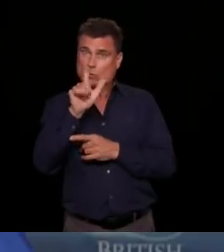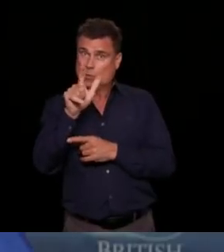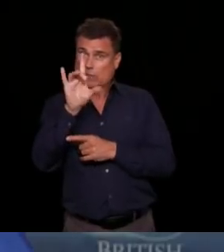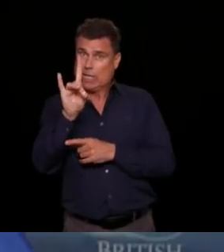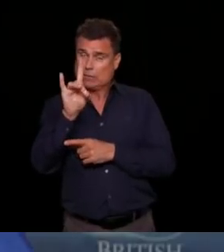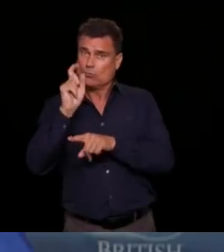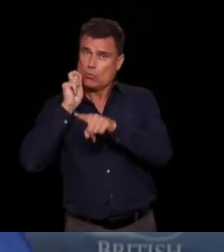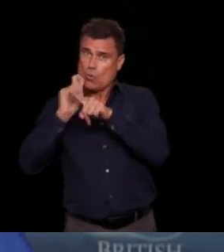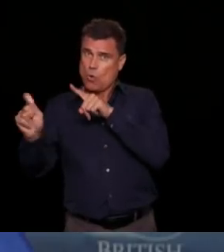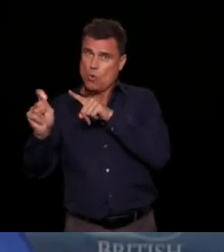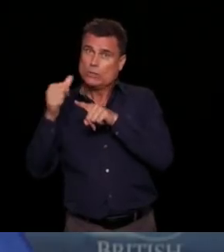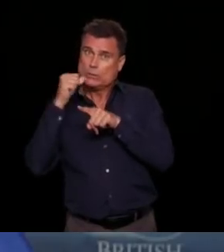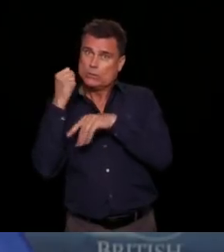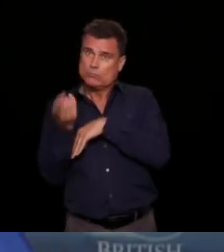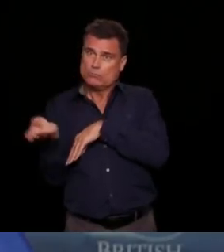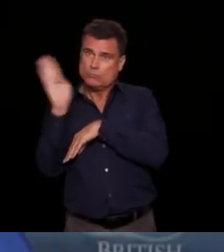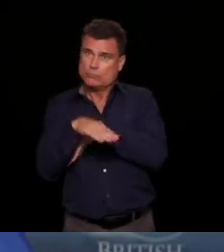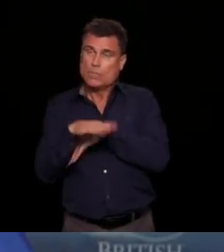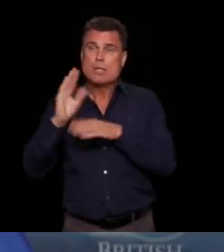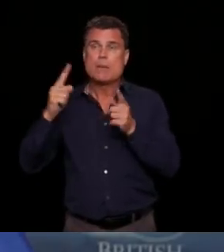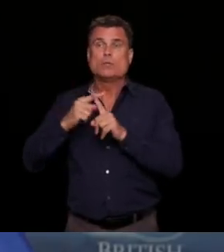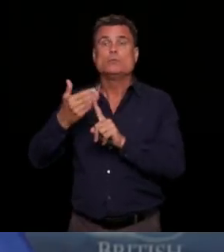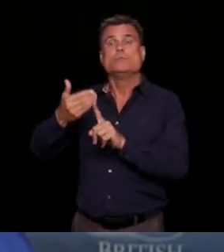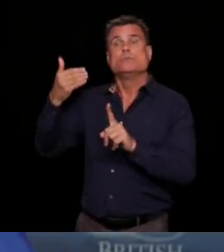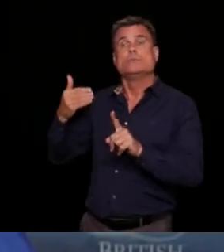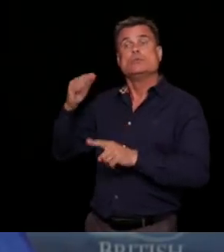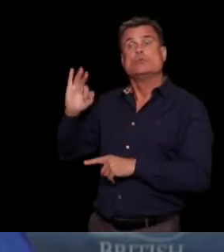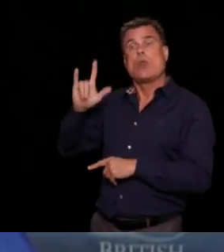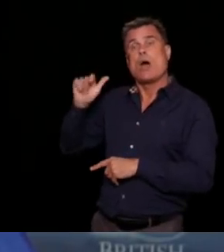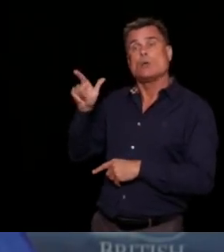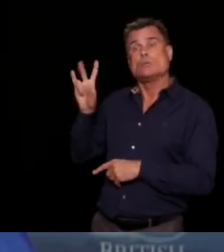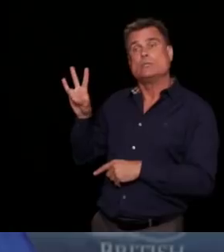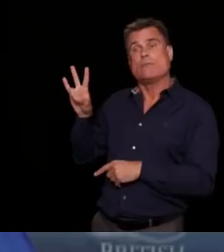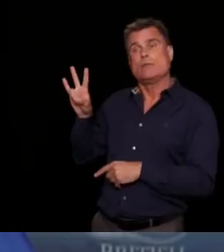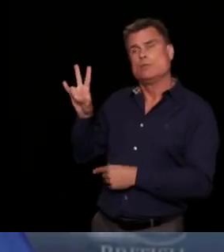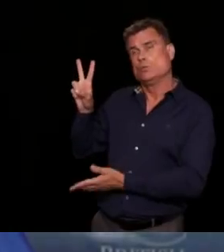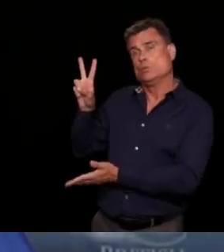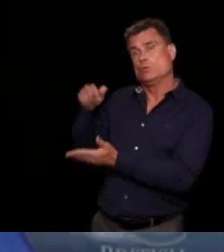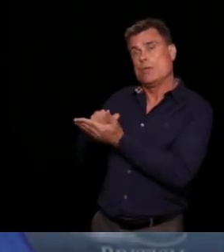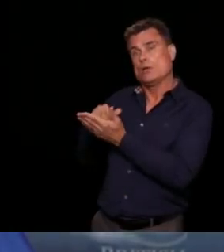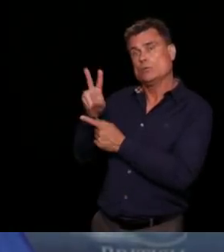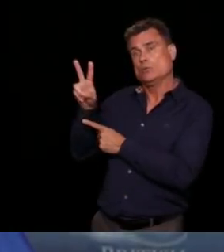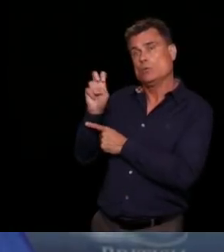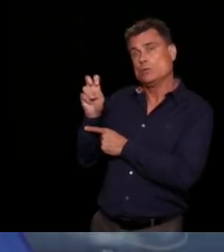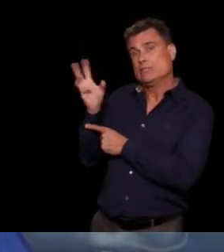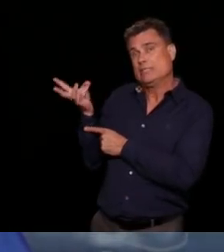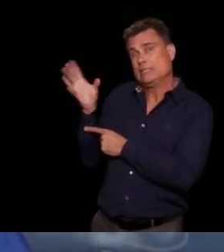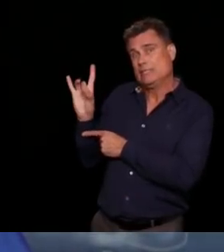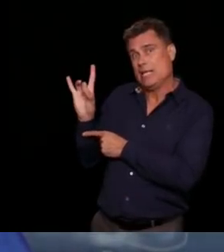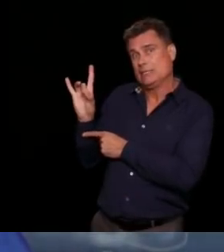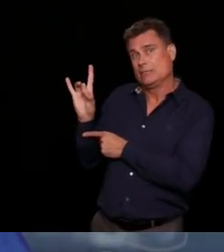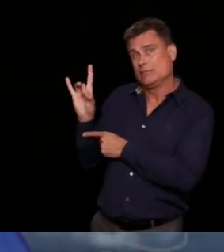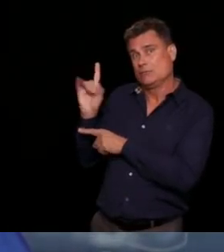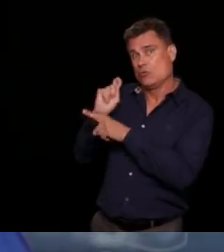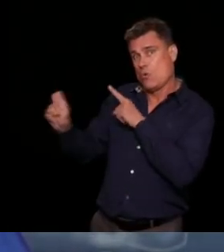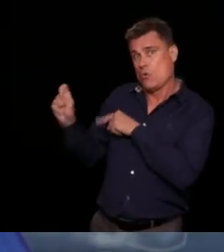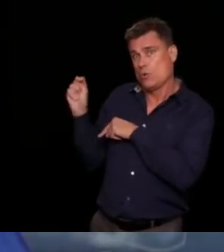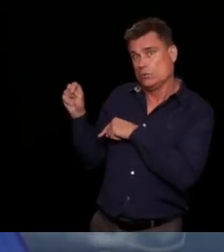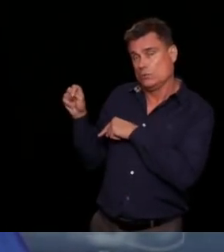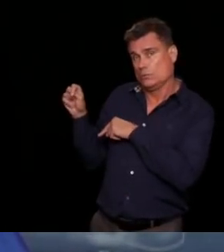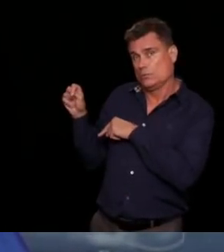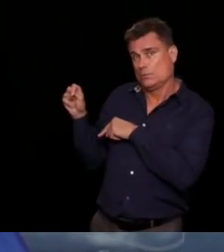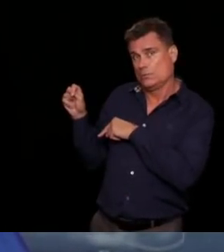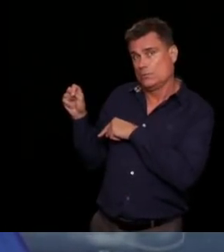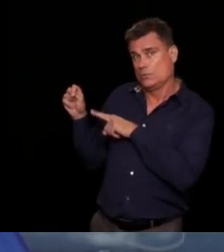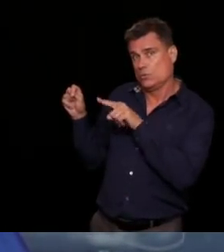2,728, which is similar, for example, to July 27th, when it was 2,668. At that time, there had been lots of